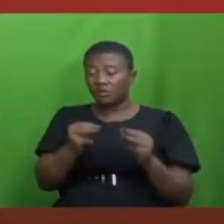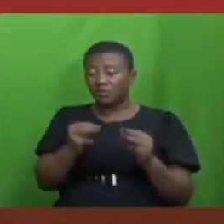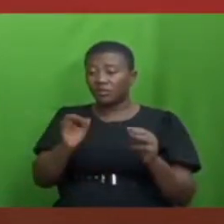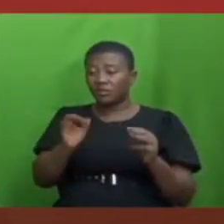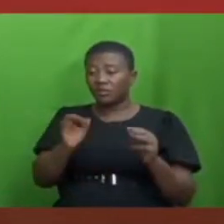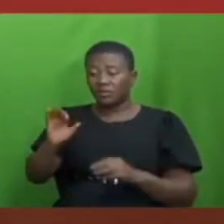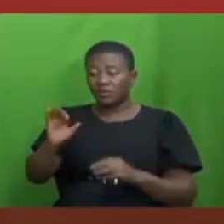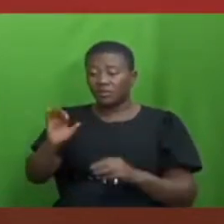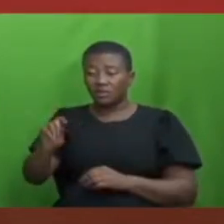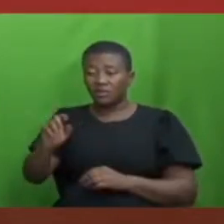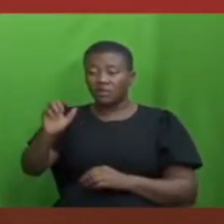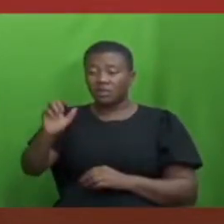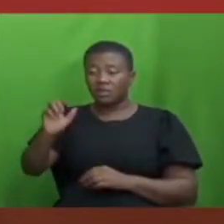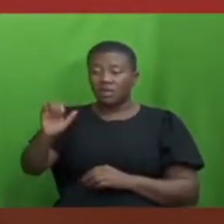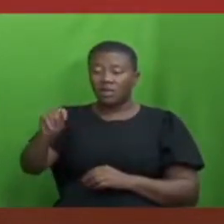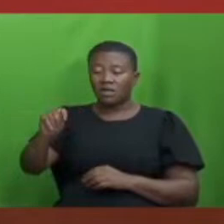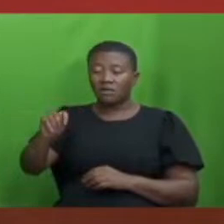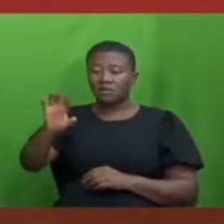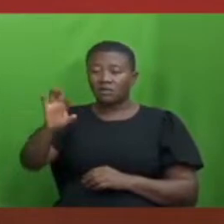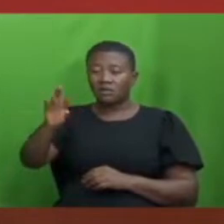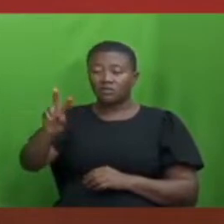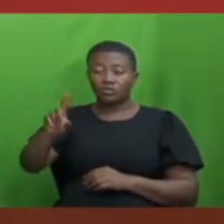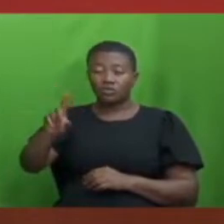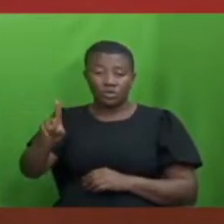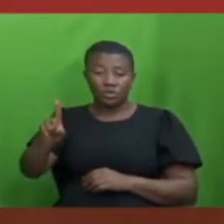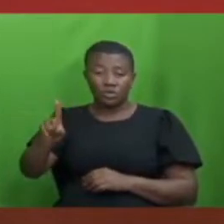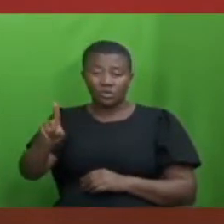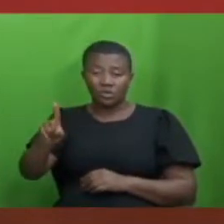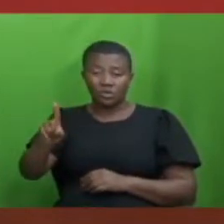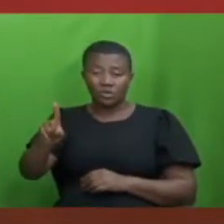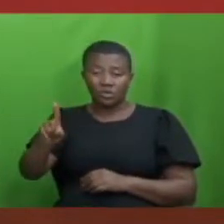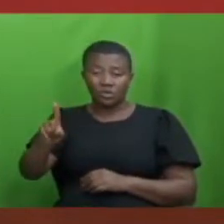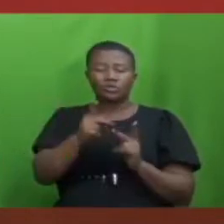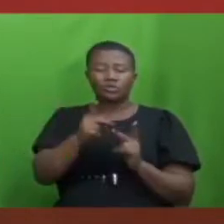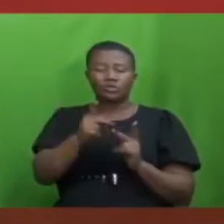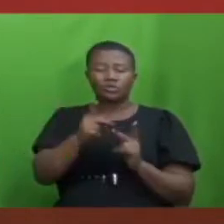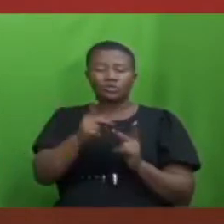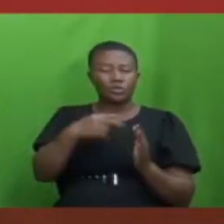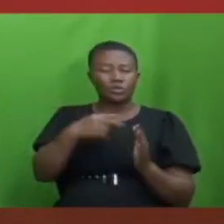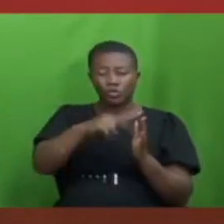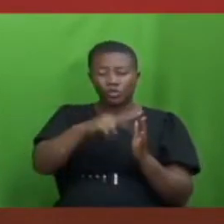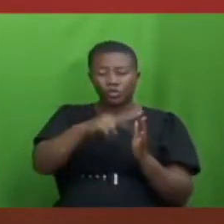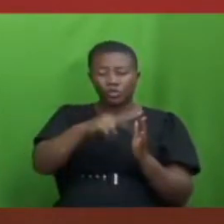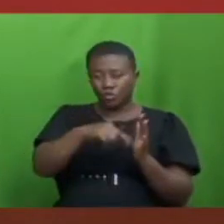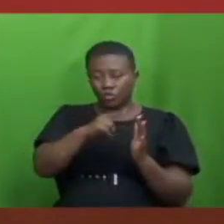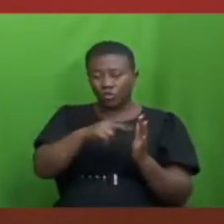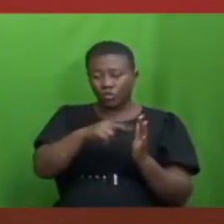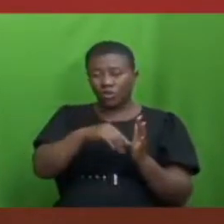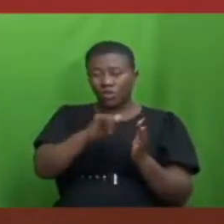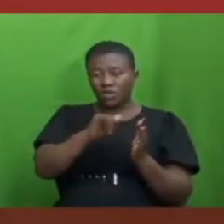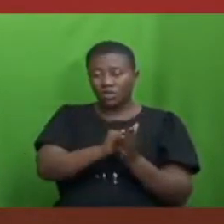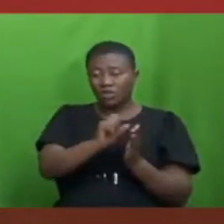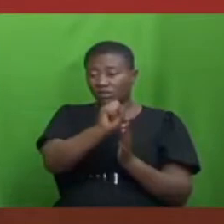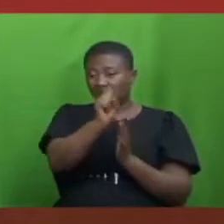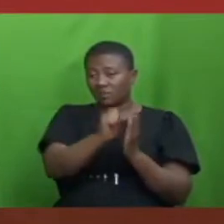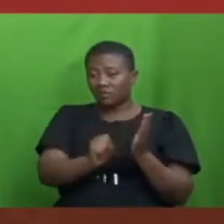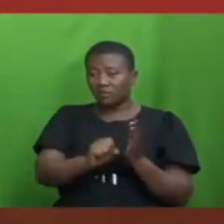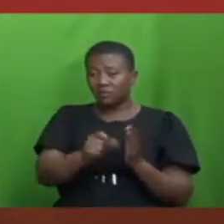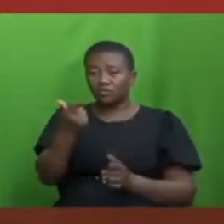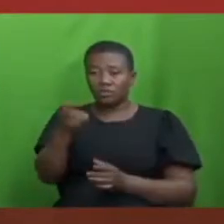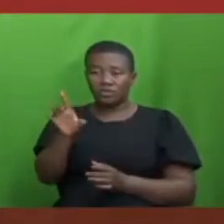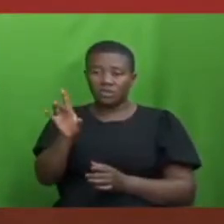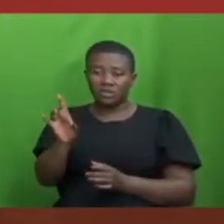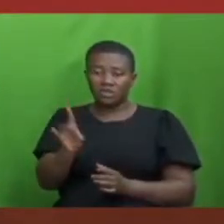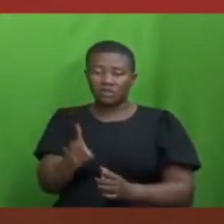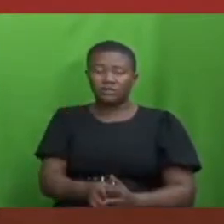921, and with your indulgence, I'll read the said Section 28.